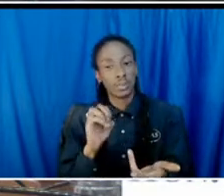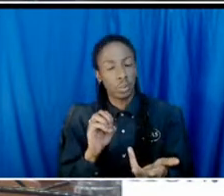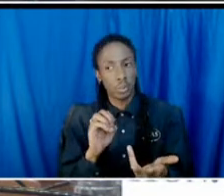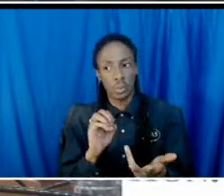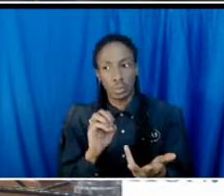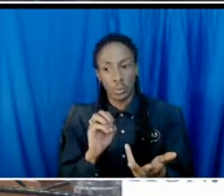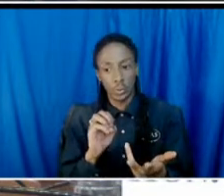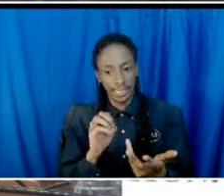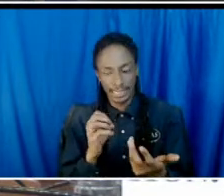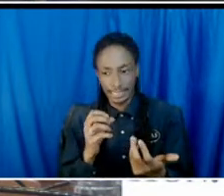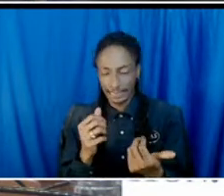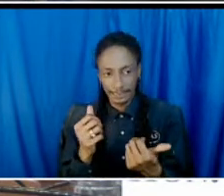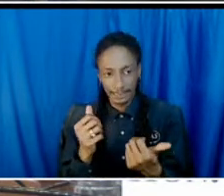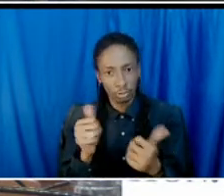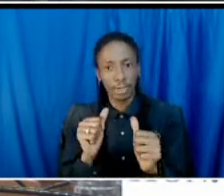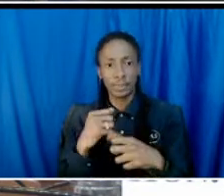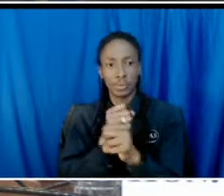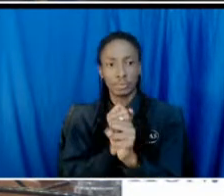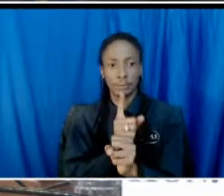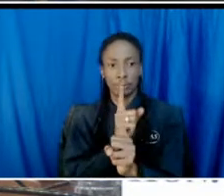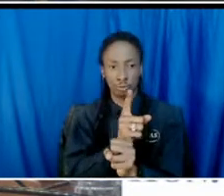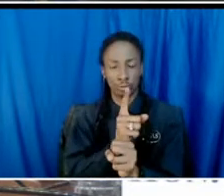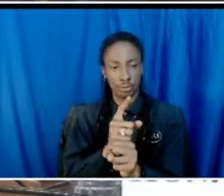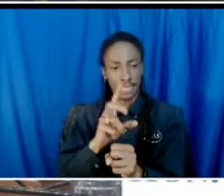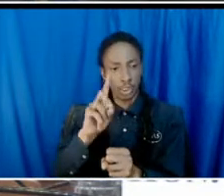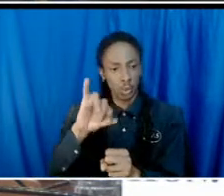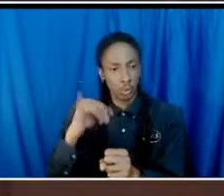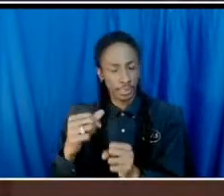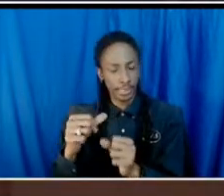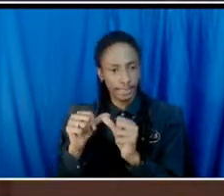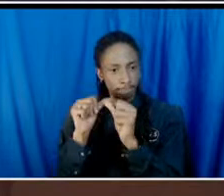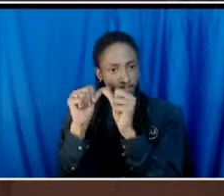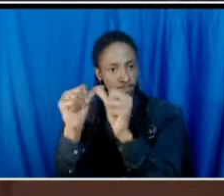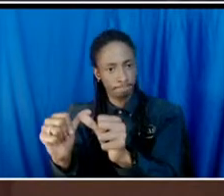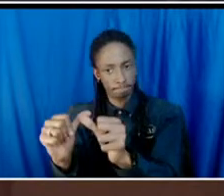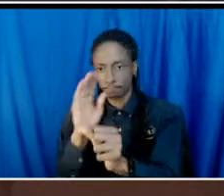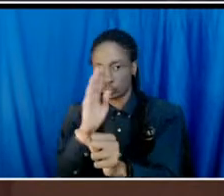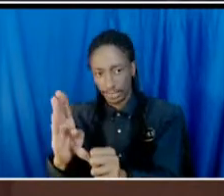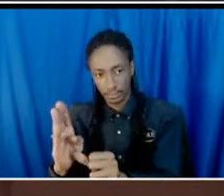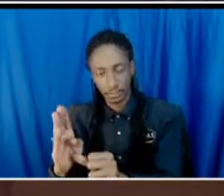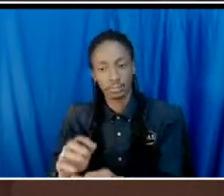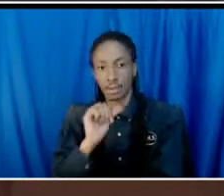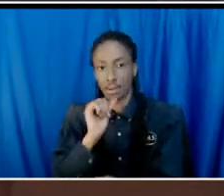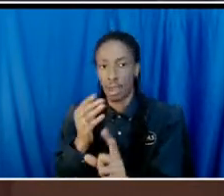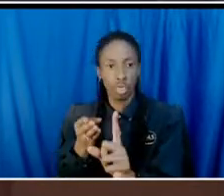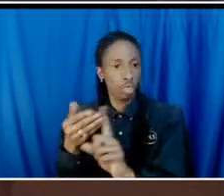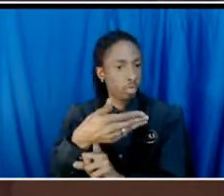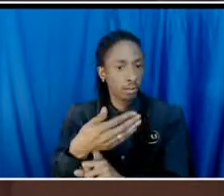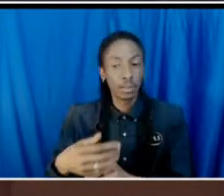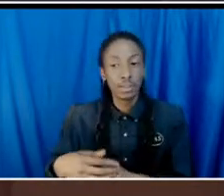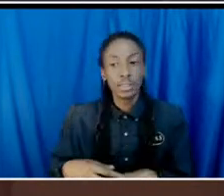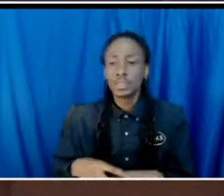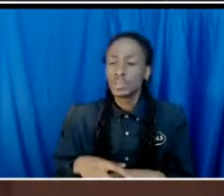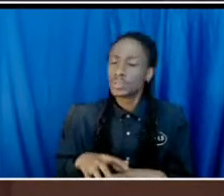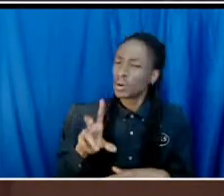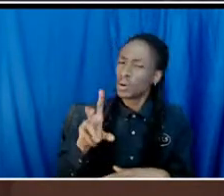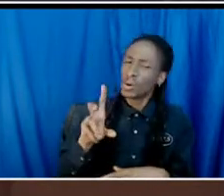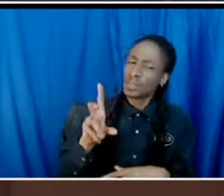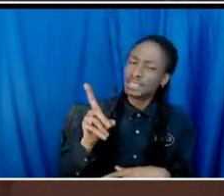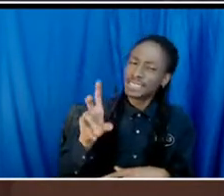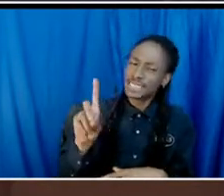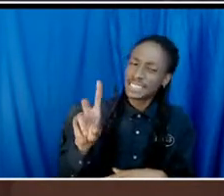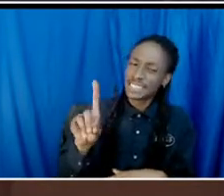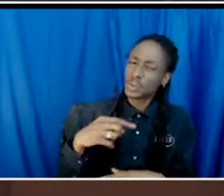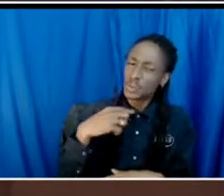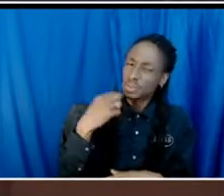was able to stay on the right course. Mr. Donahue, Did you eventually tell the president that mass